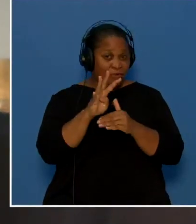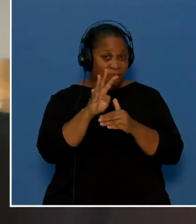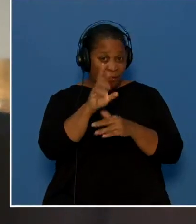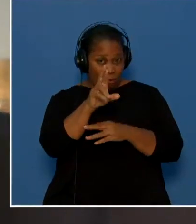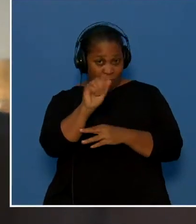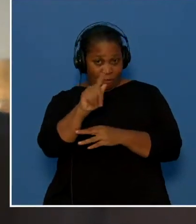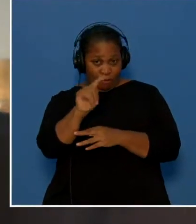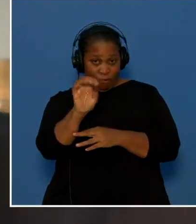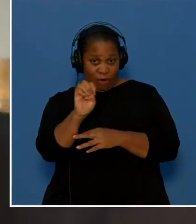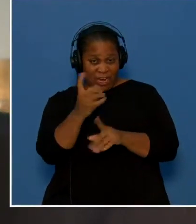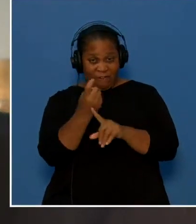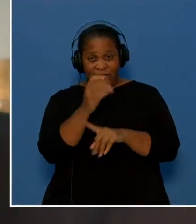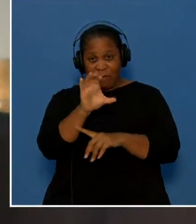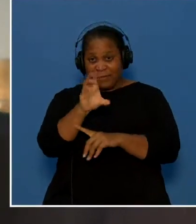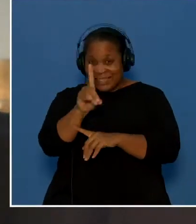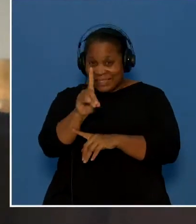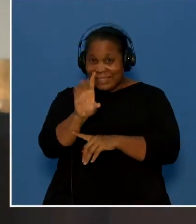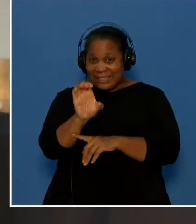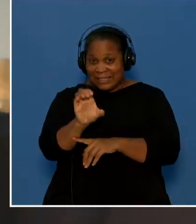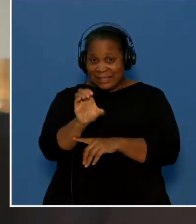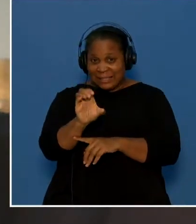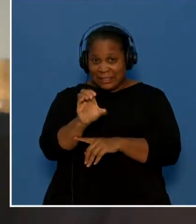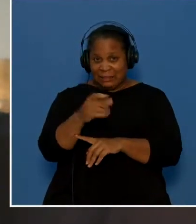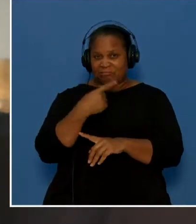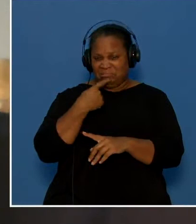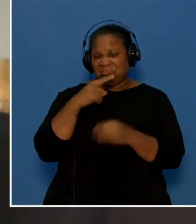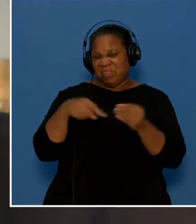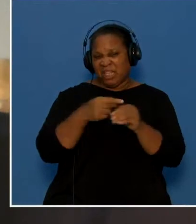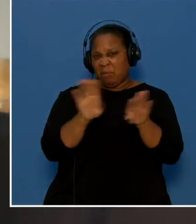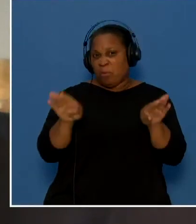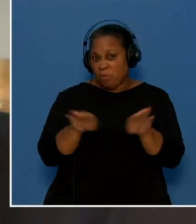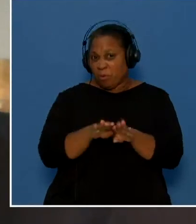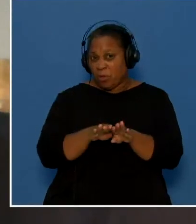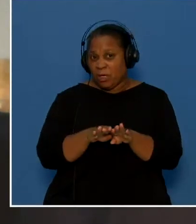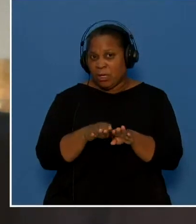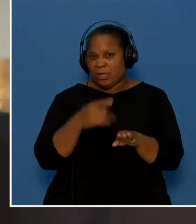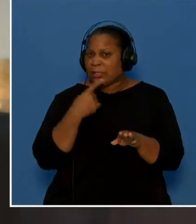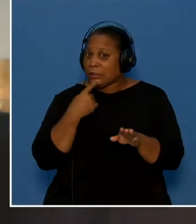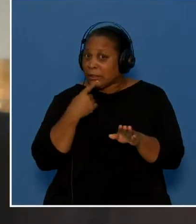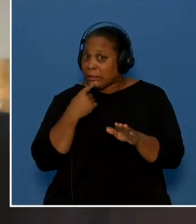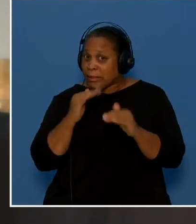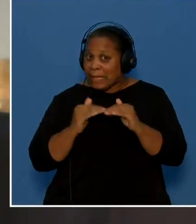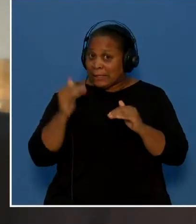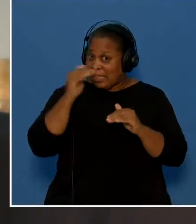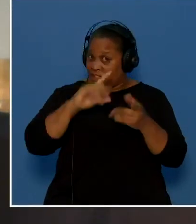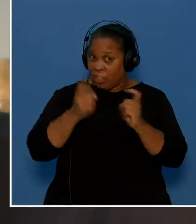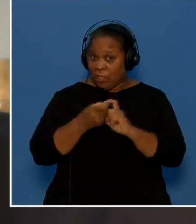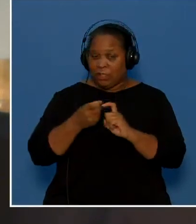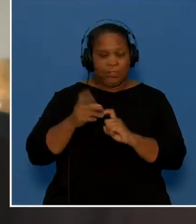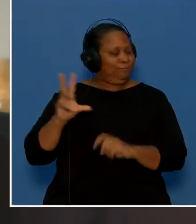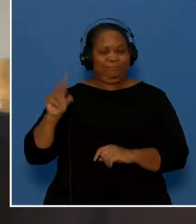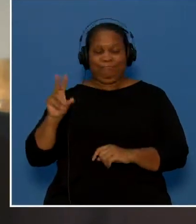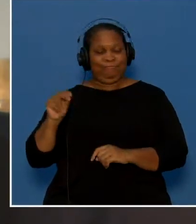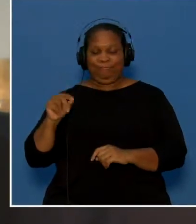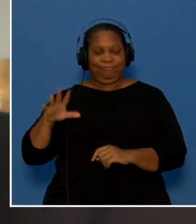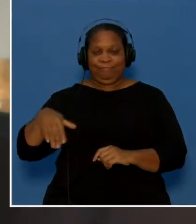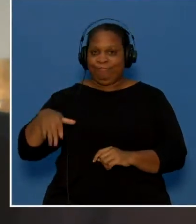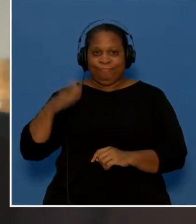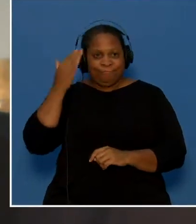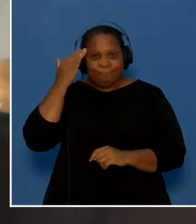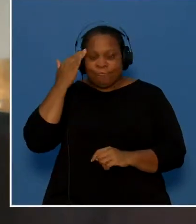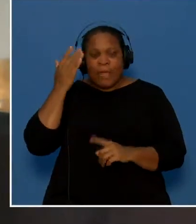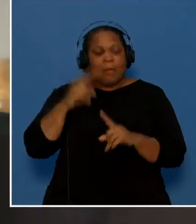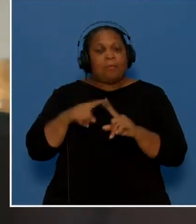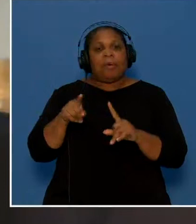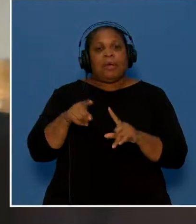the CDC provided to us recently, and that was as a result of. Has the level changed? No, not to my knowledge, but that was, it's